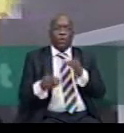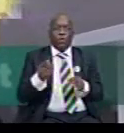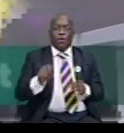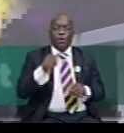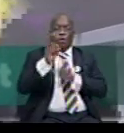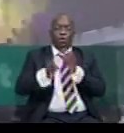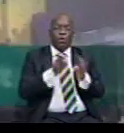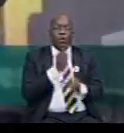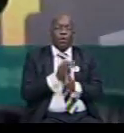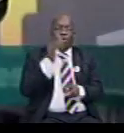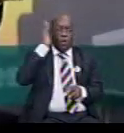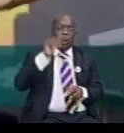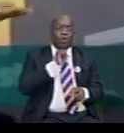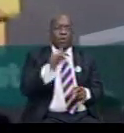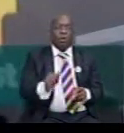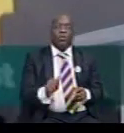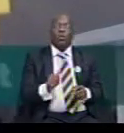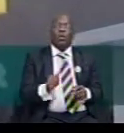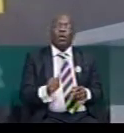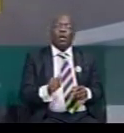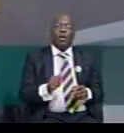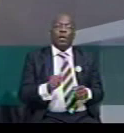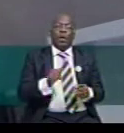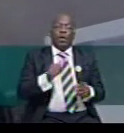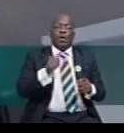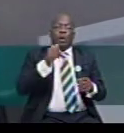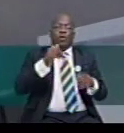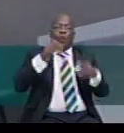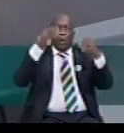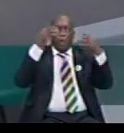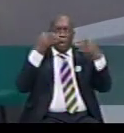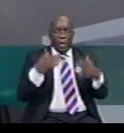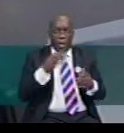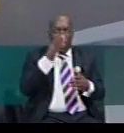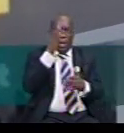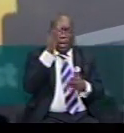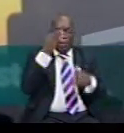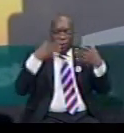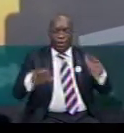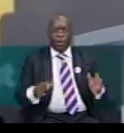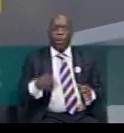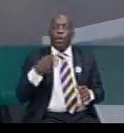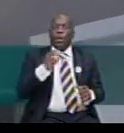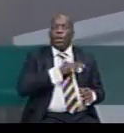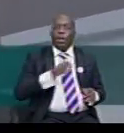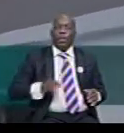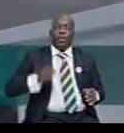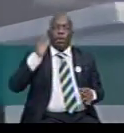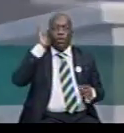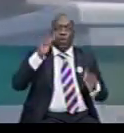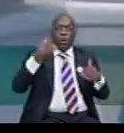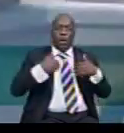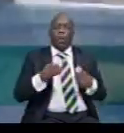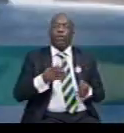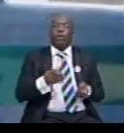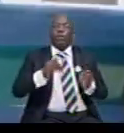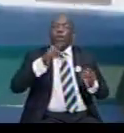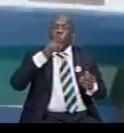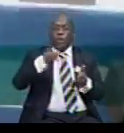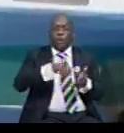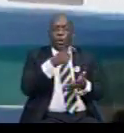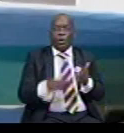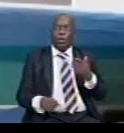were disciples, corrected them. They were disciples, they were learners, and they came to learn